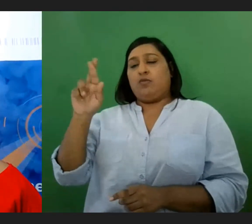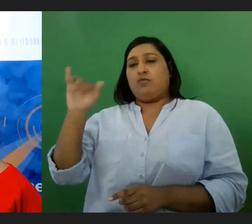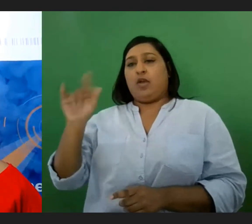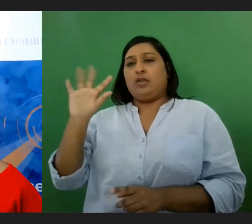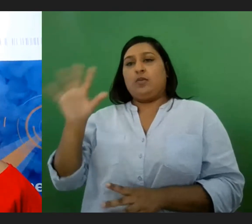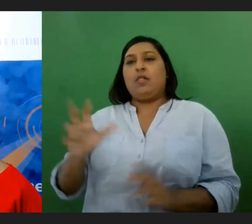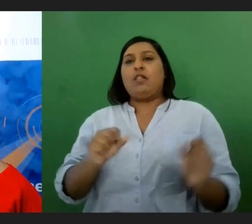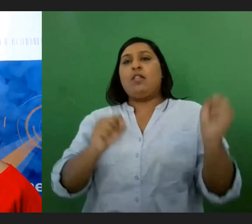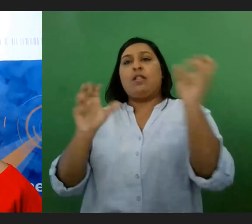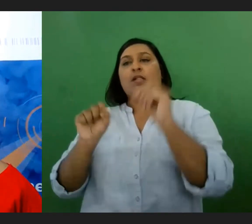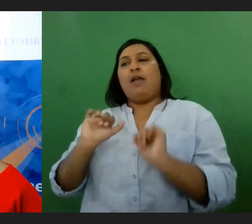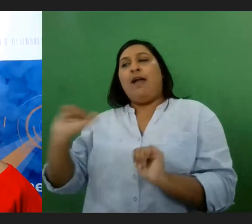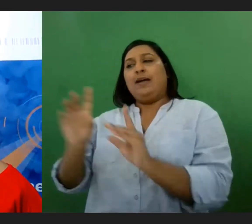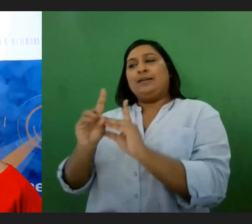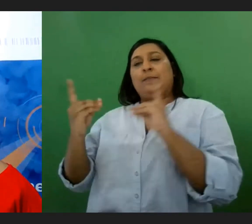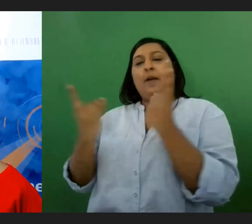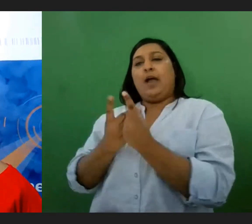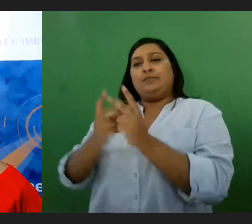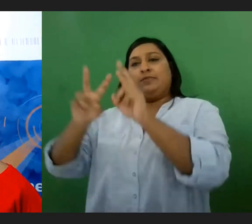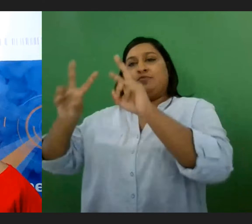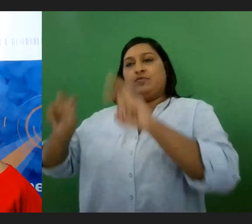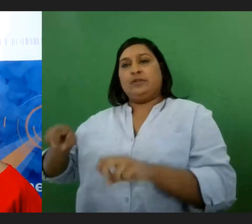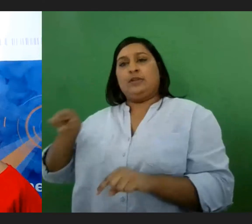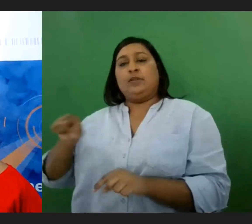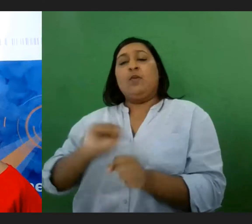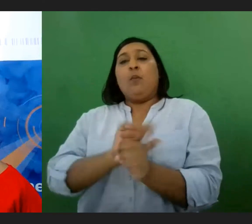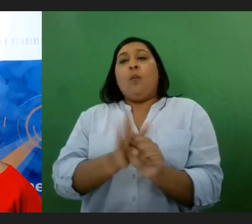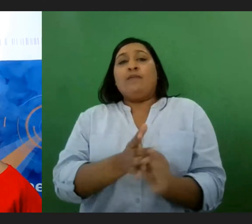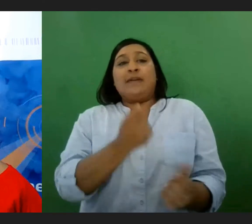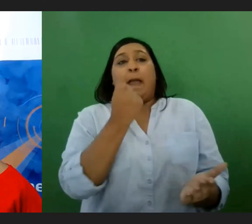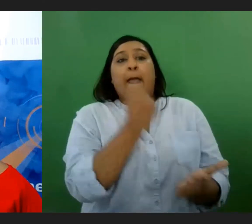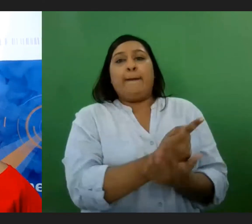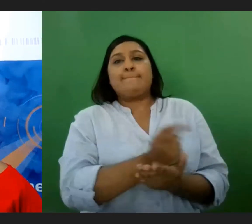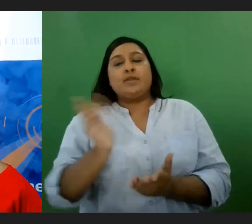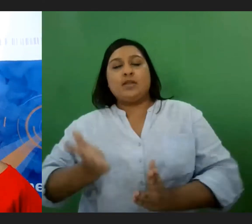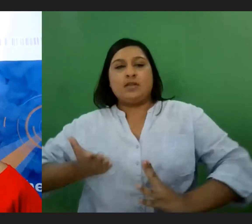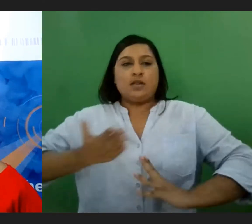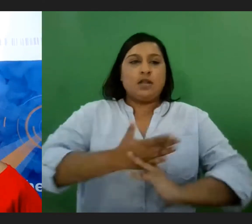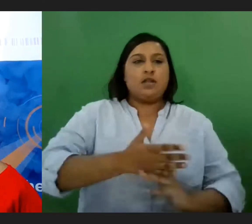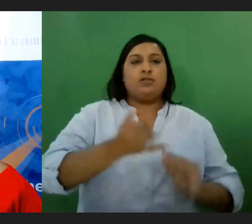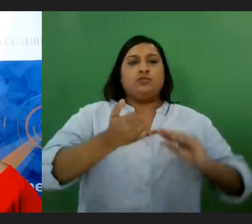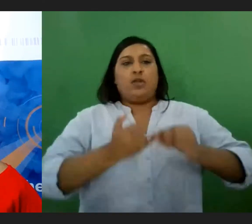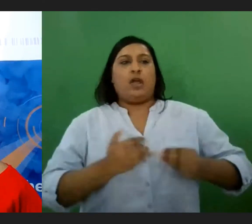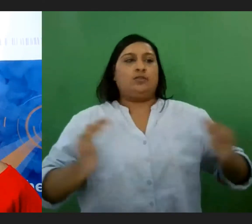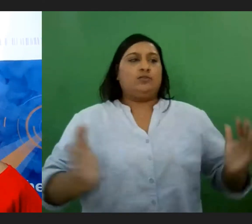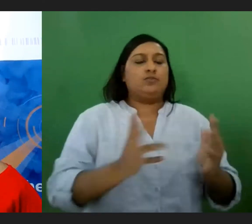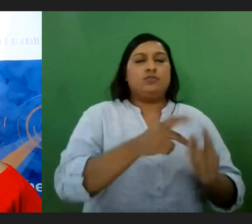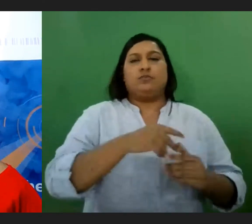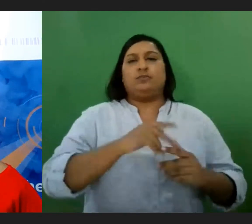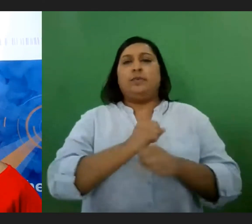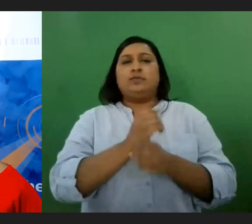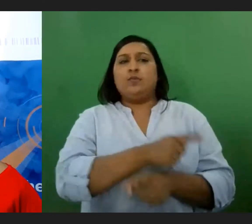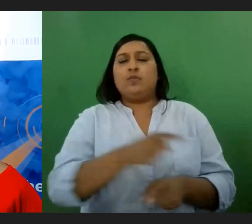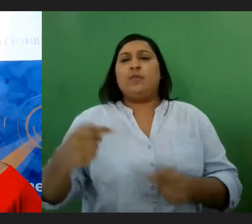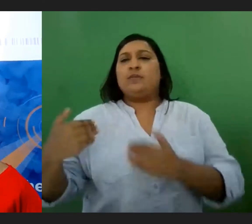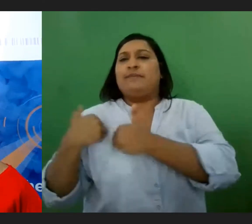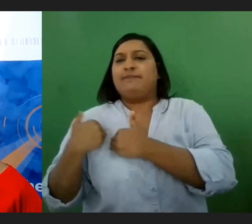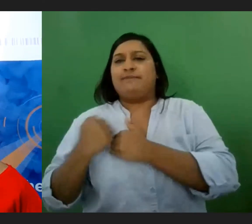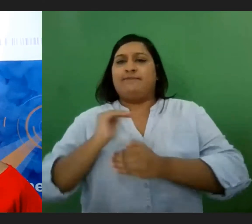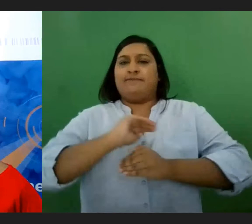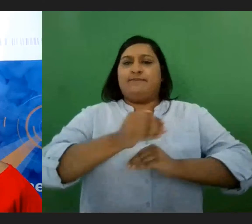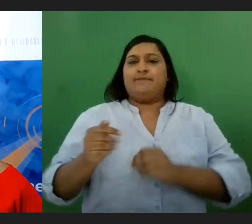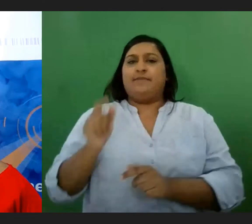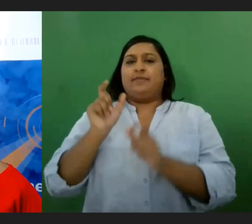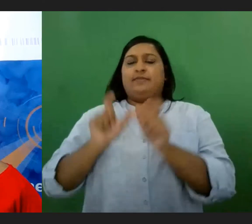department's knowledge on how interventions during COVID try to promote safety and protection to those with